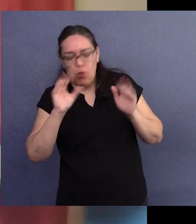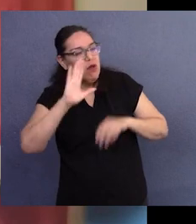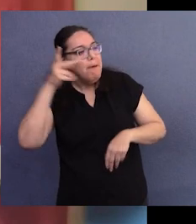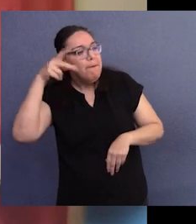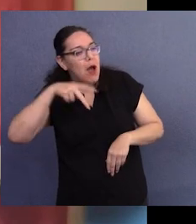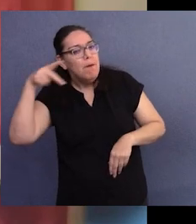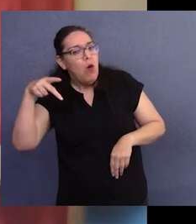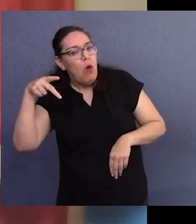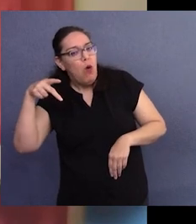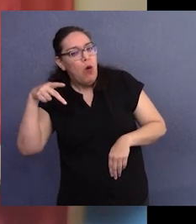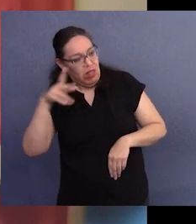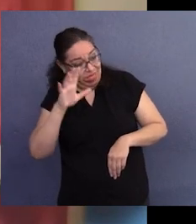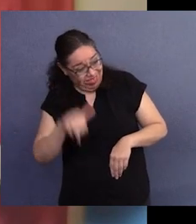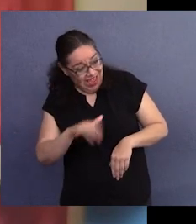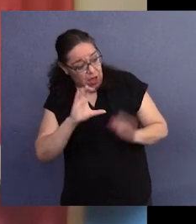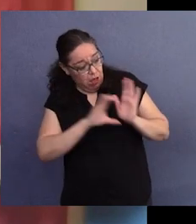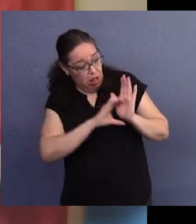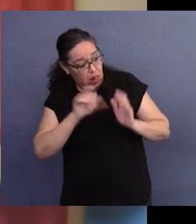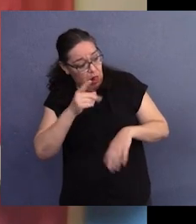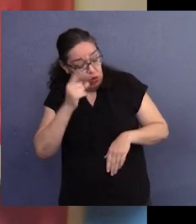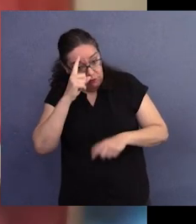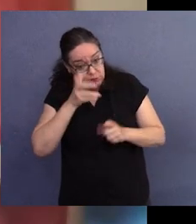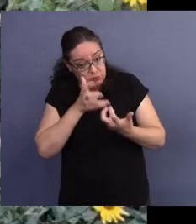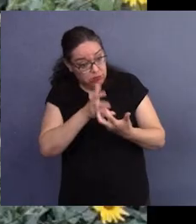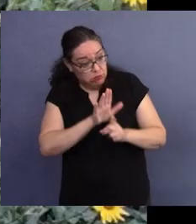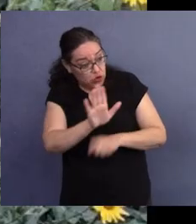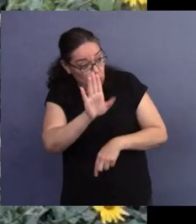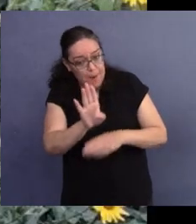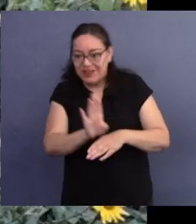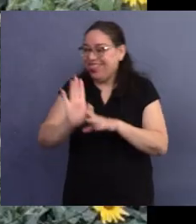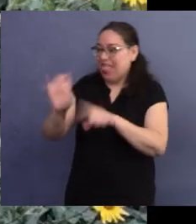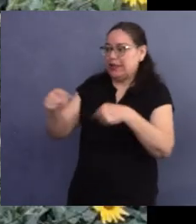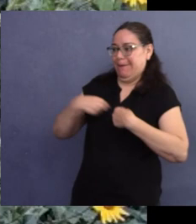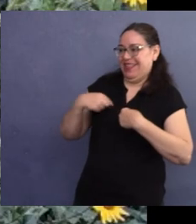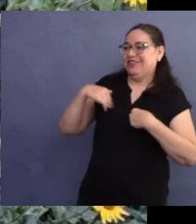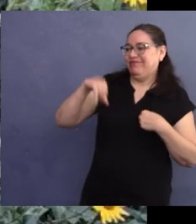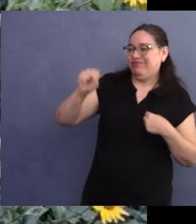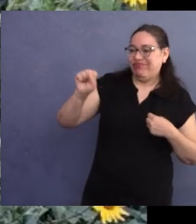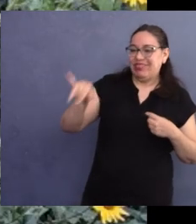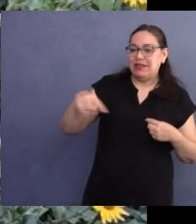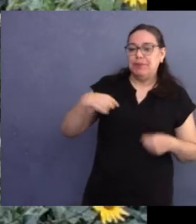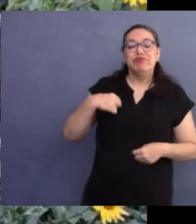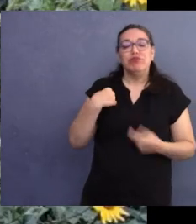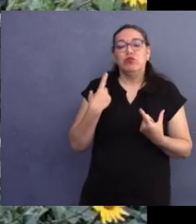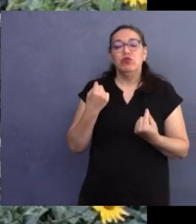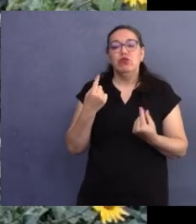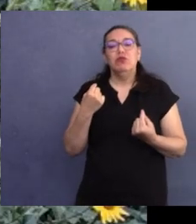PowerPoint. Is that a logo for your business? That's me. That's me. Yeah. I do,